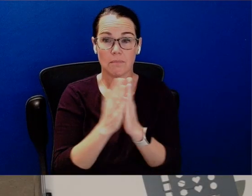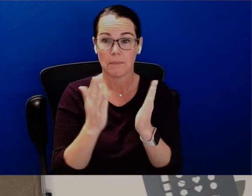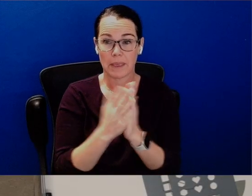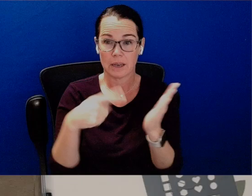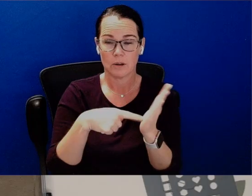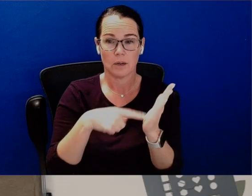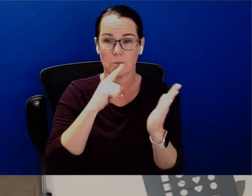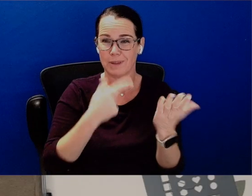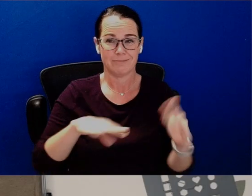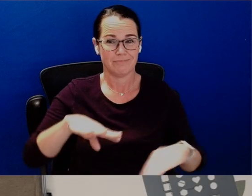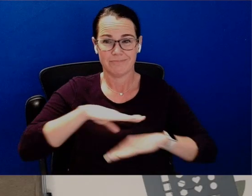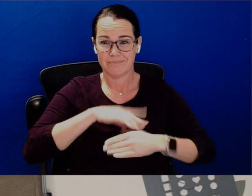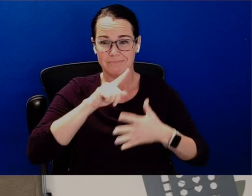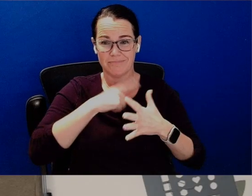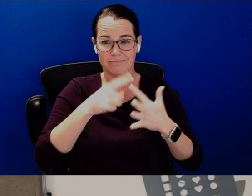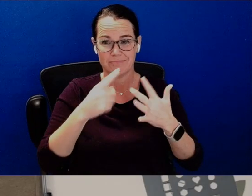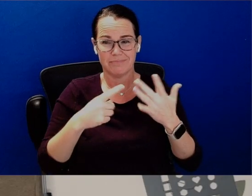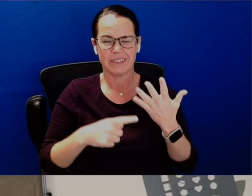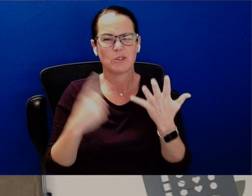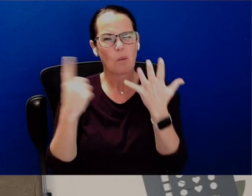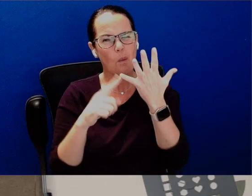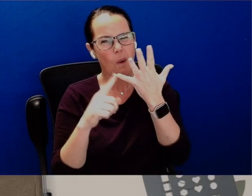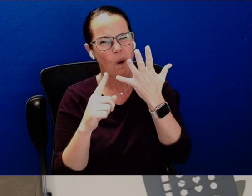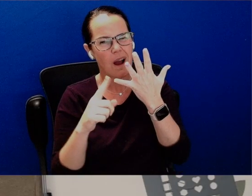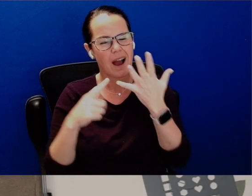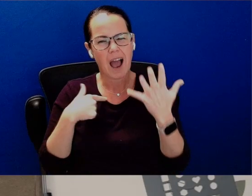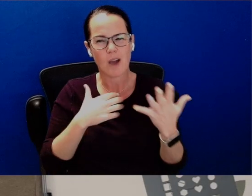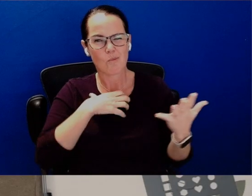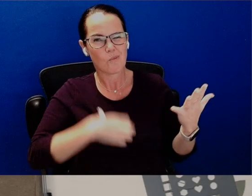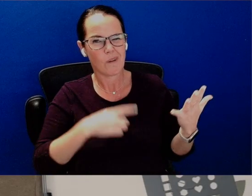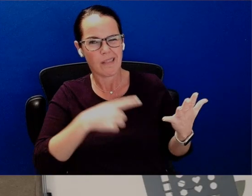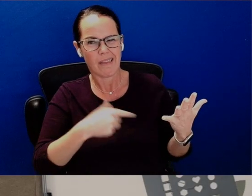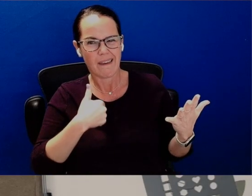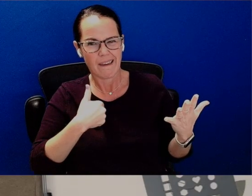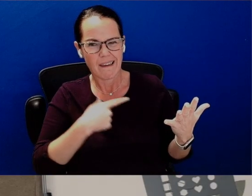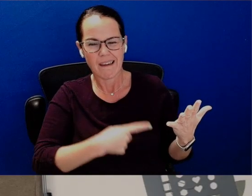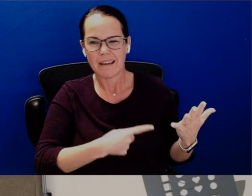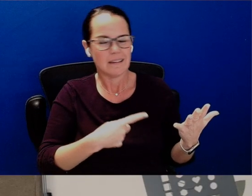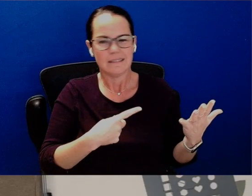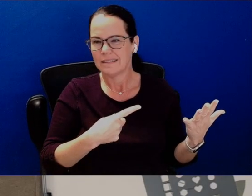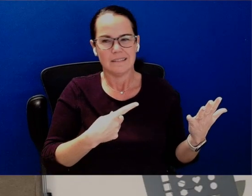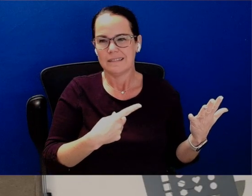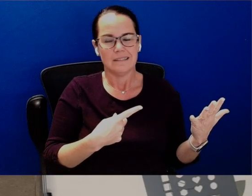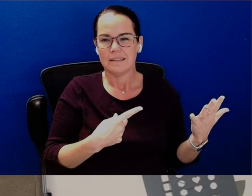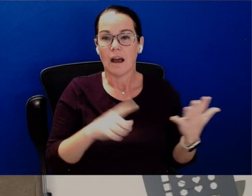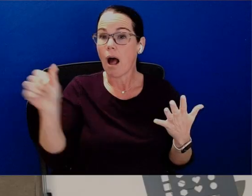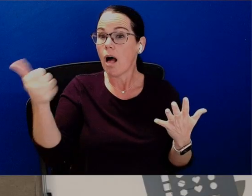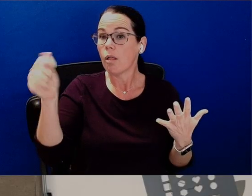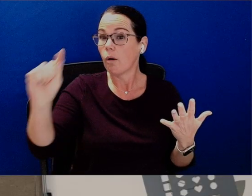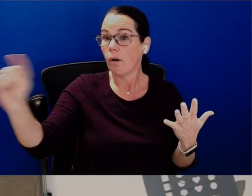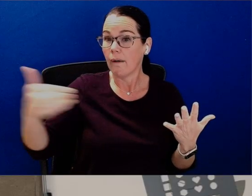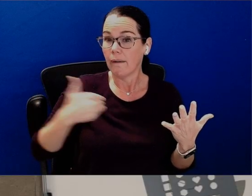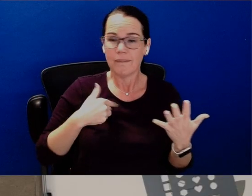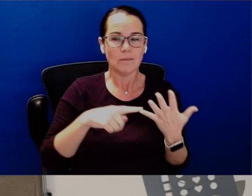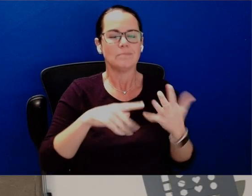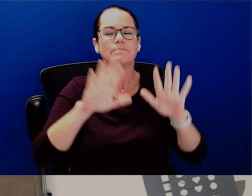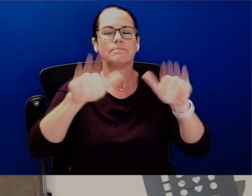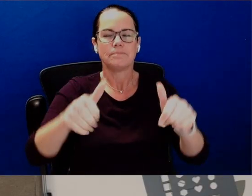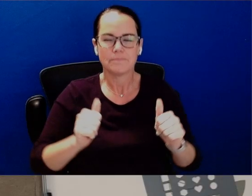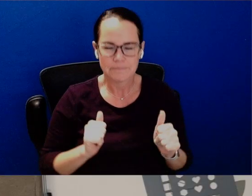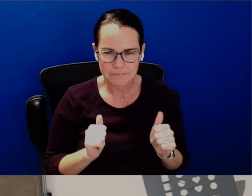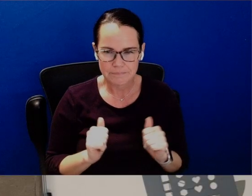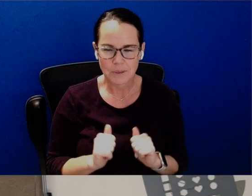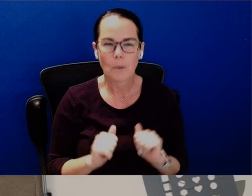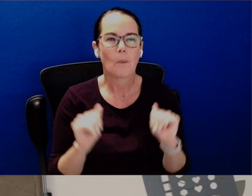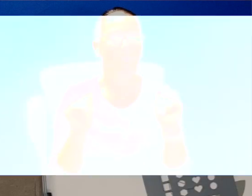it ticks all of the things that I want. There's only one thing that I kind of wish they had, that others have, but anyway,